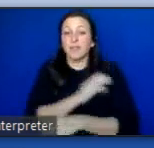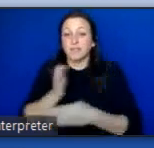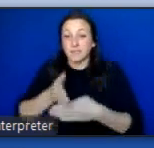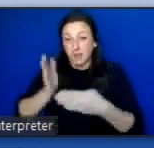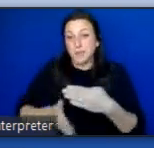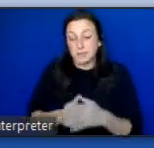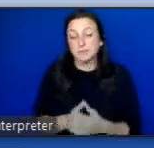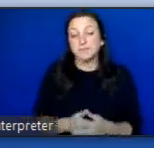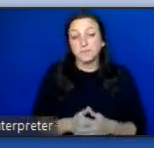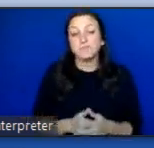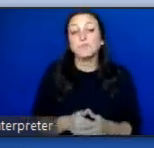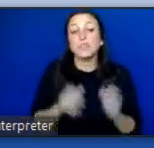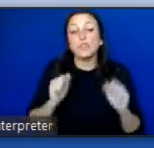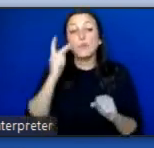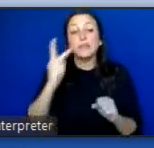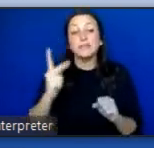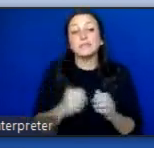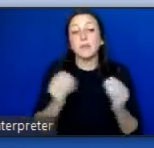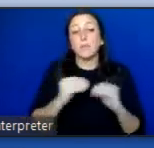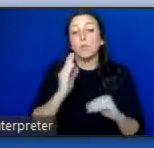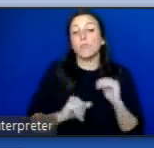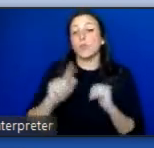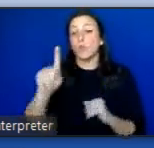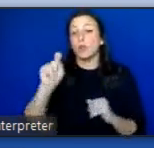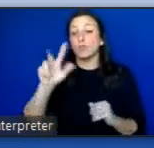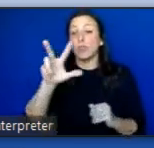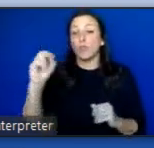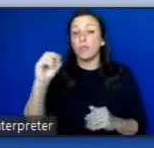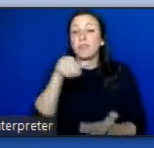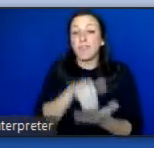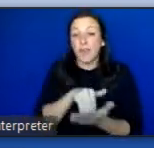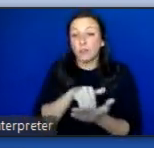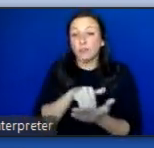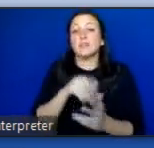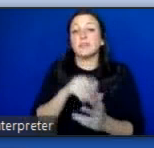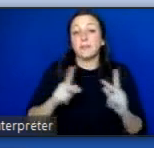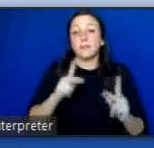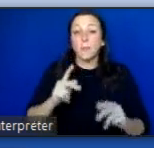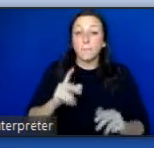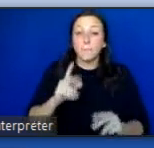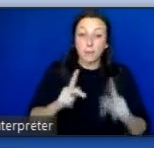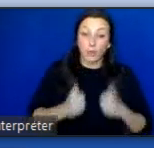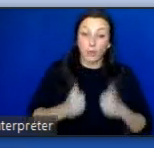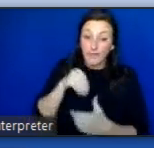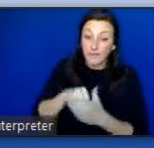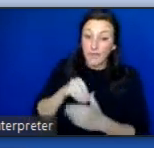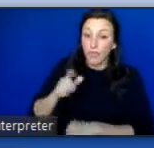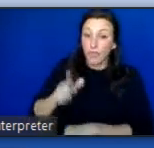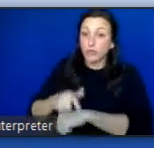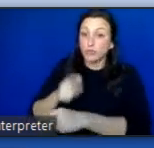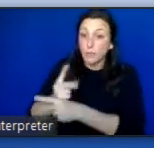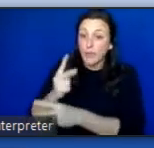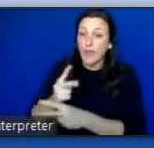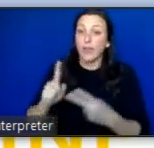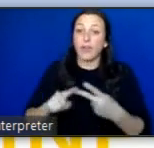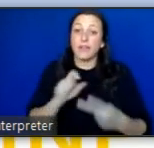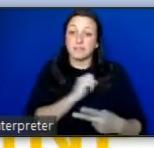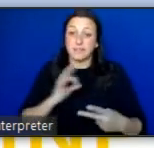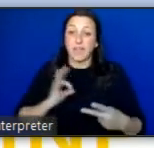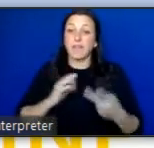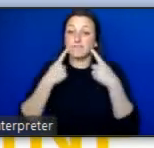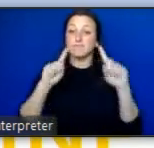see, over 130,000 residents of staff have been vaccinated. Next slide, please.